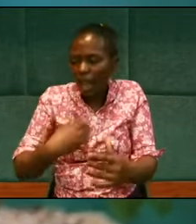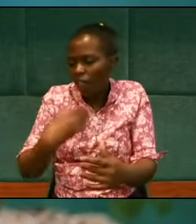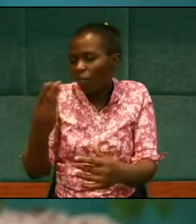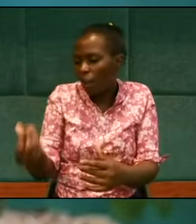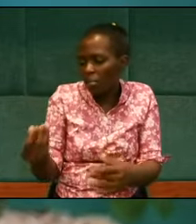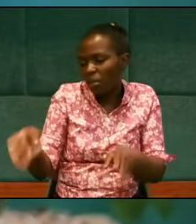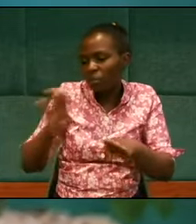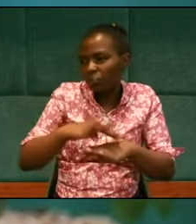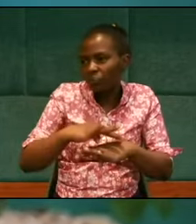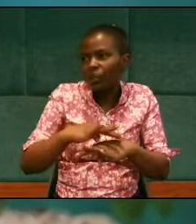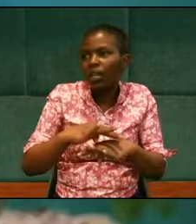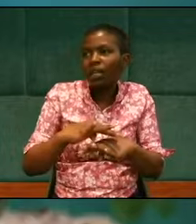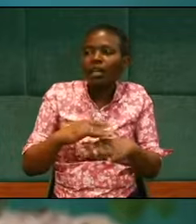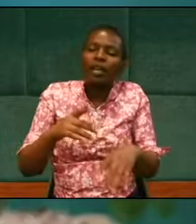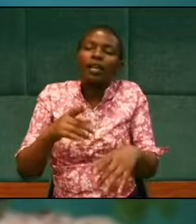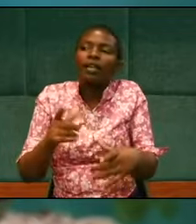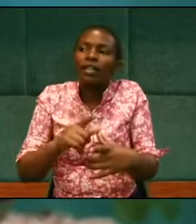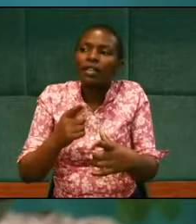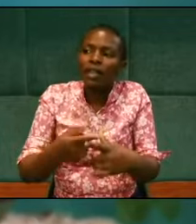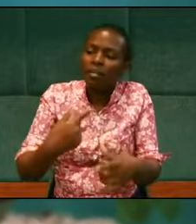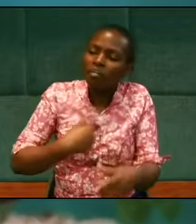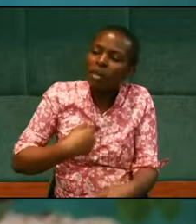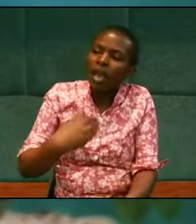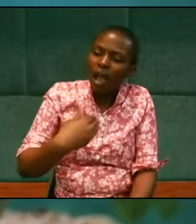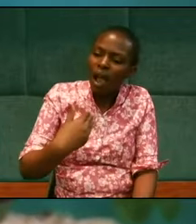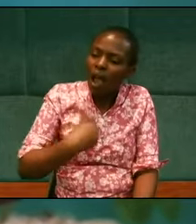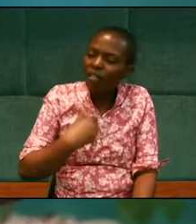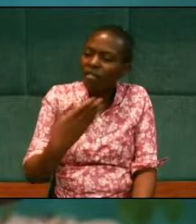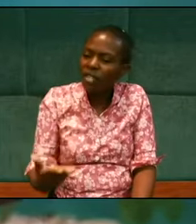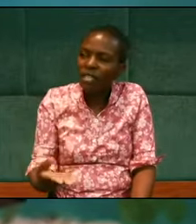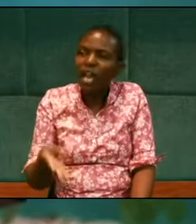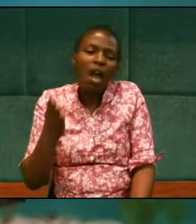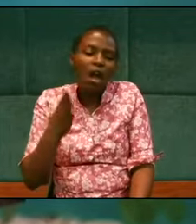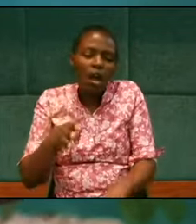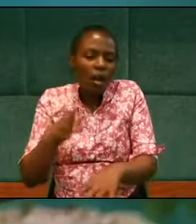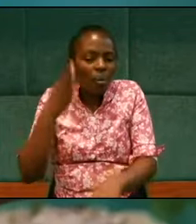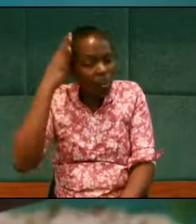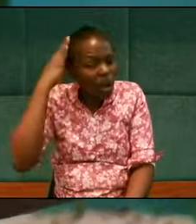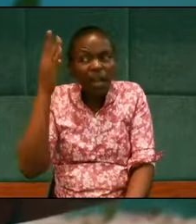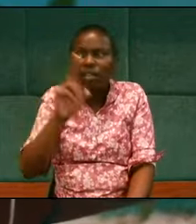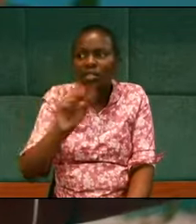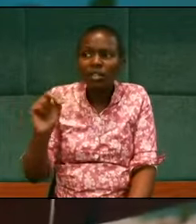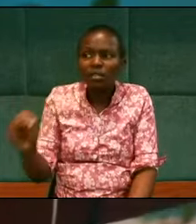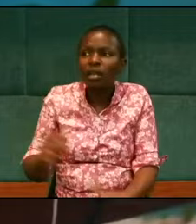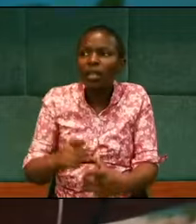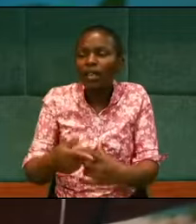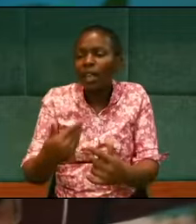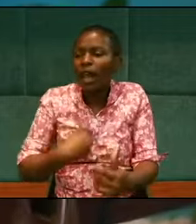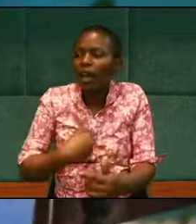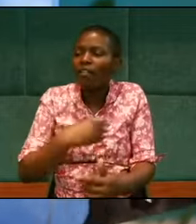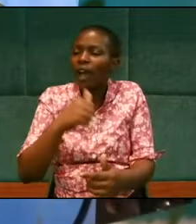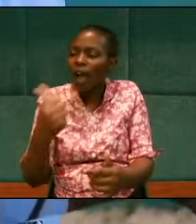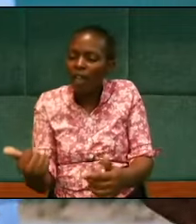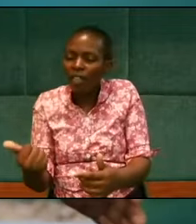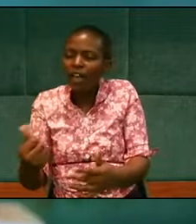money. I know the brand. So if I don't get the black or the color I'm looking for, I know first, second, third options before I go.